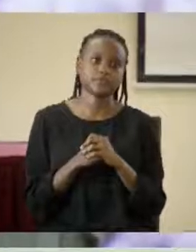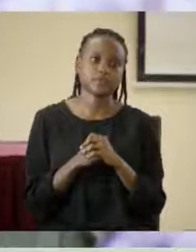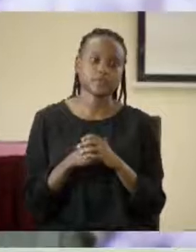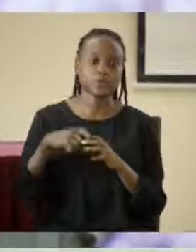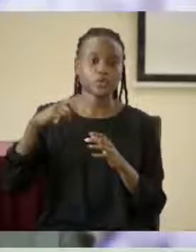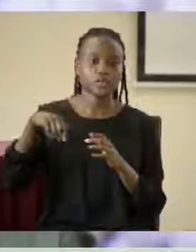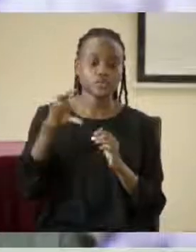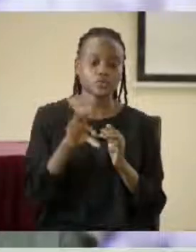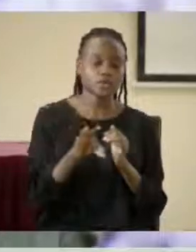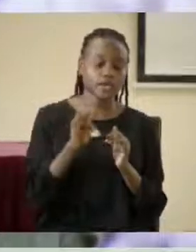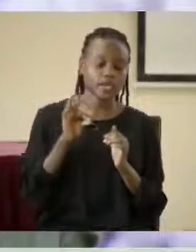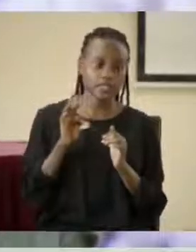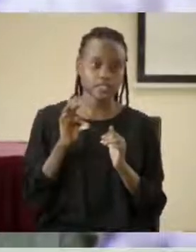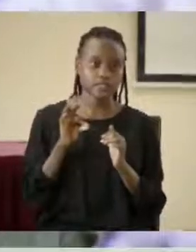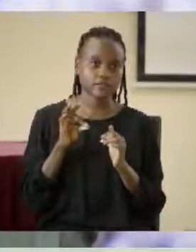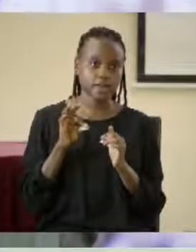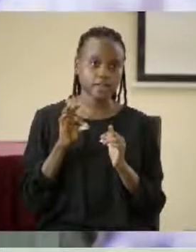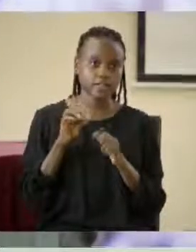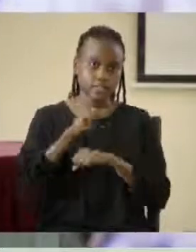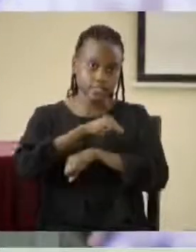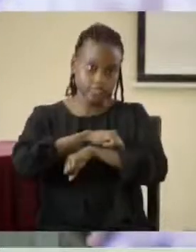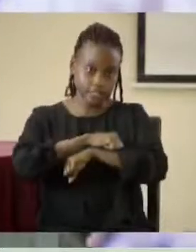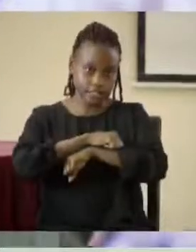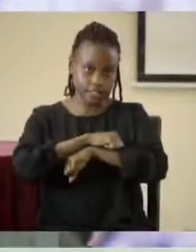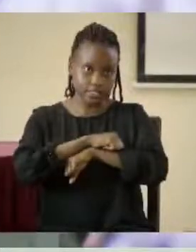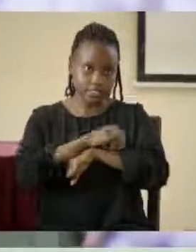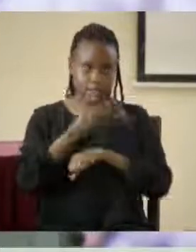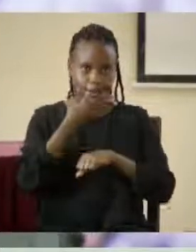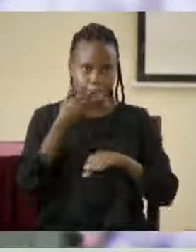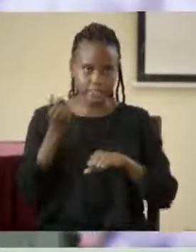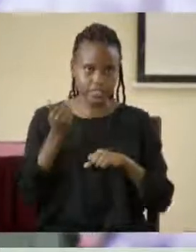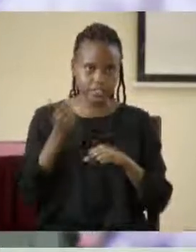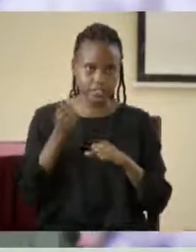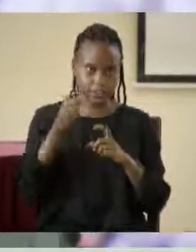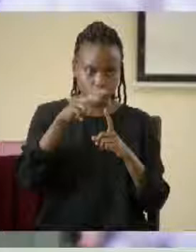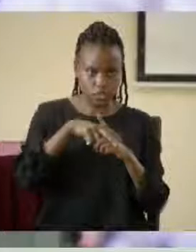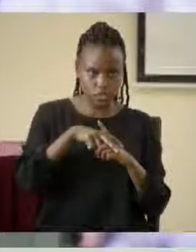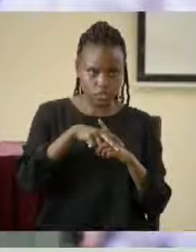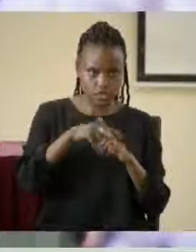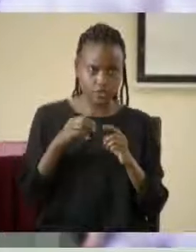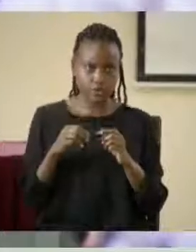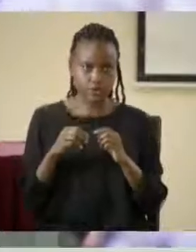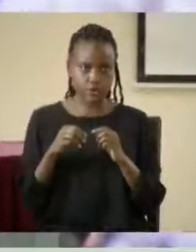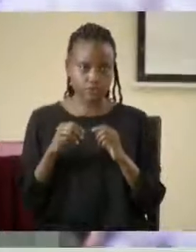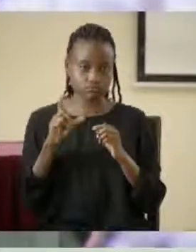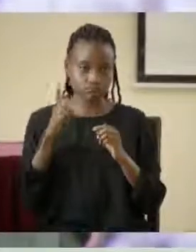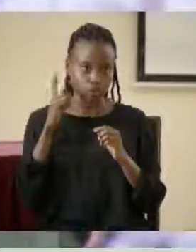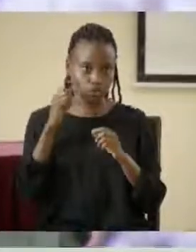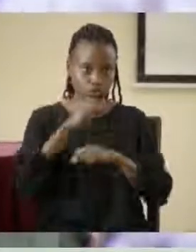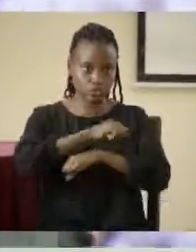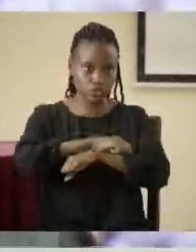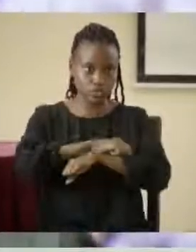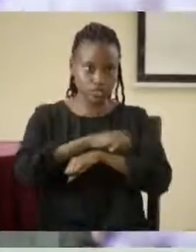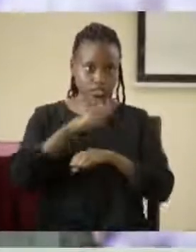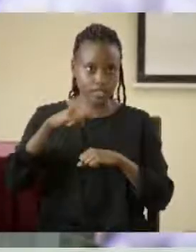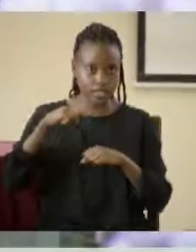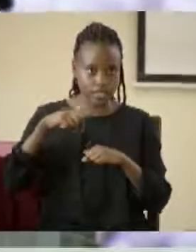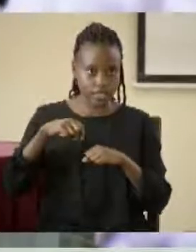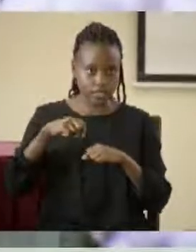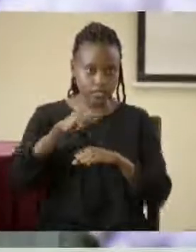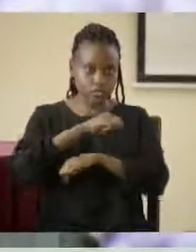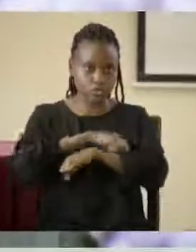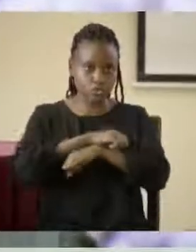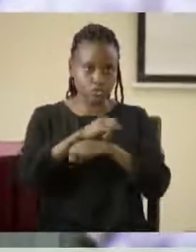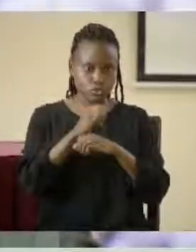to identify clinics that are best suited for particular law schools. CLE requires schools to have a niche.